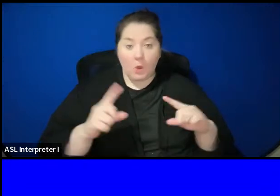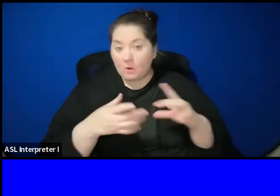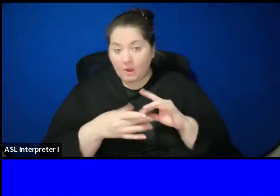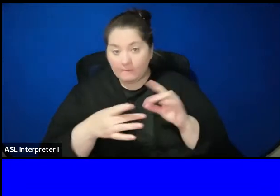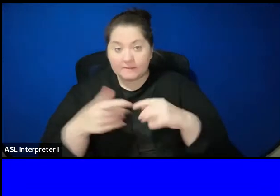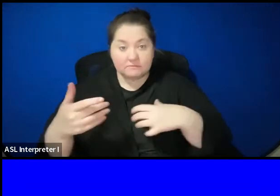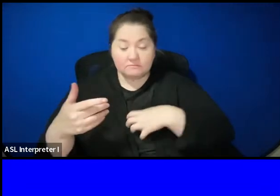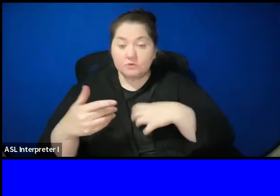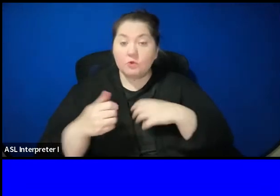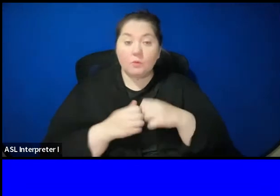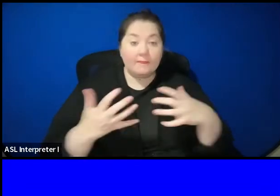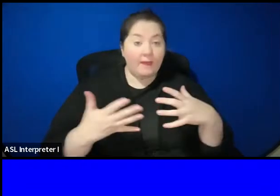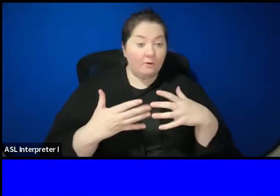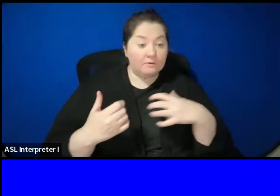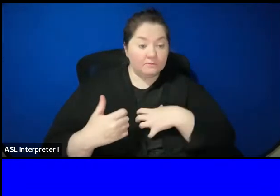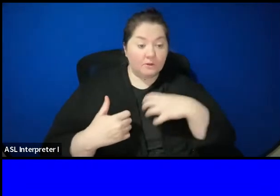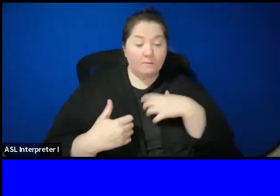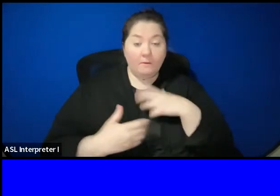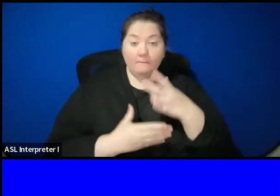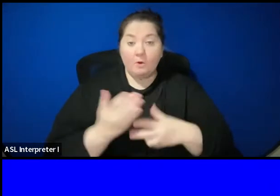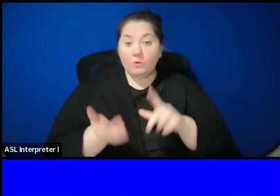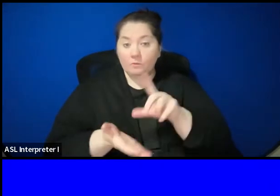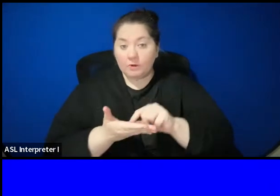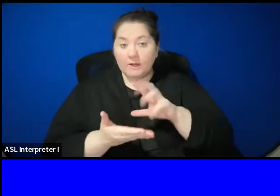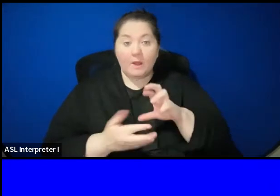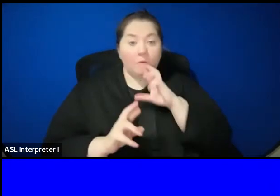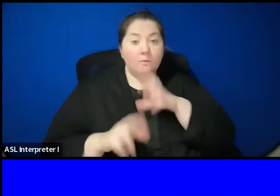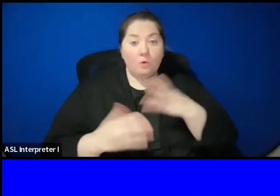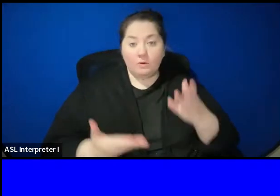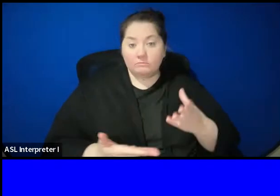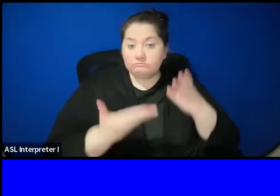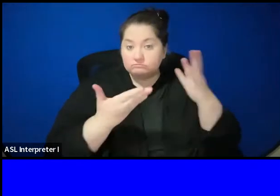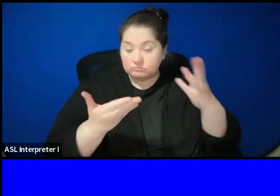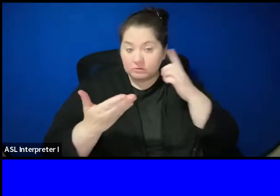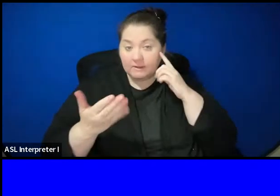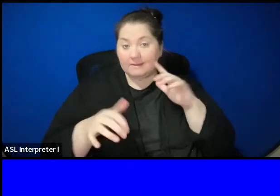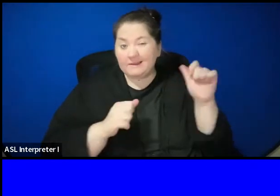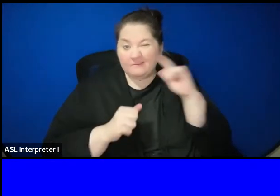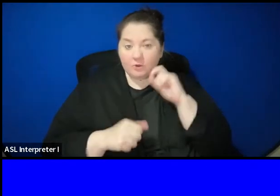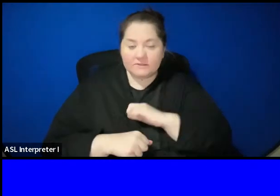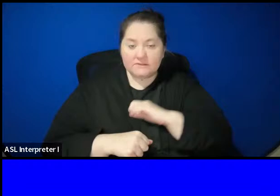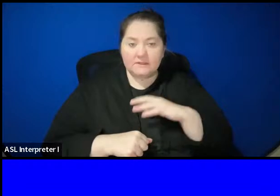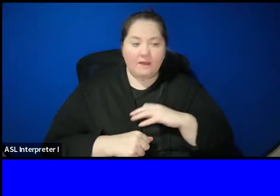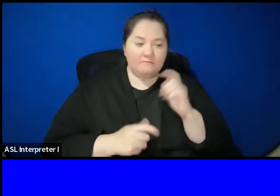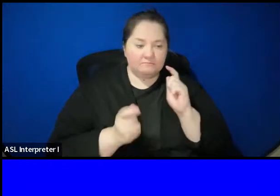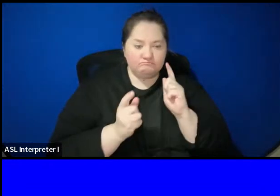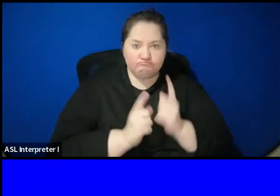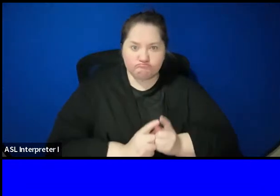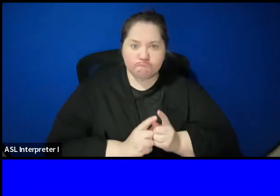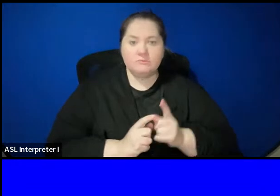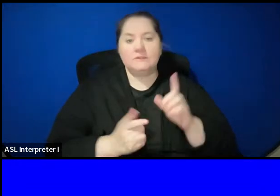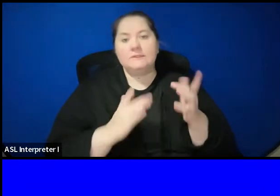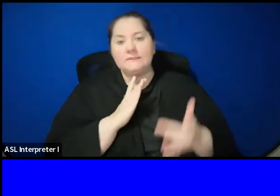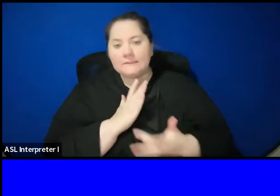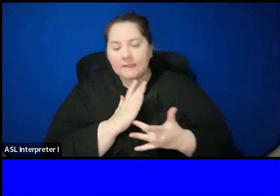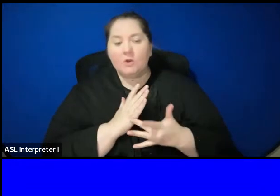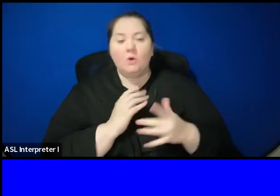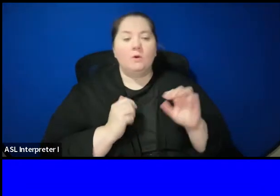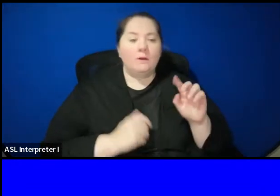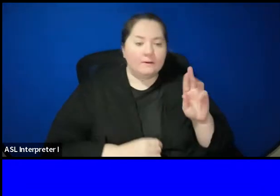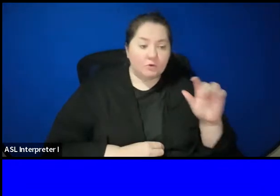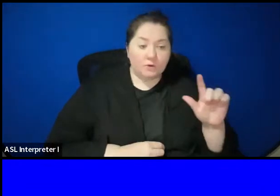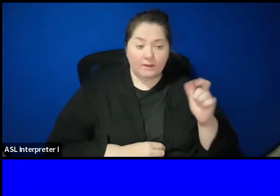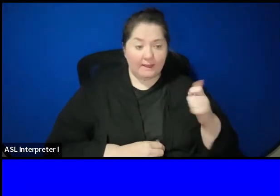Without objection, I'll move both the print and report with leave for staff to make technical, conforming, and editorial changes. Is